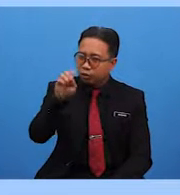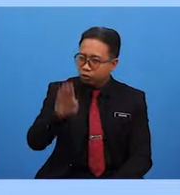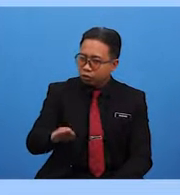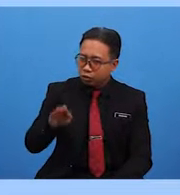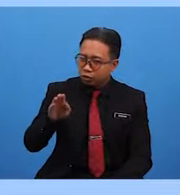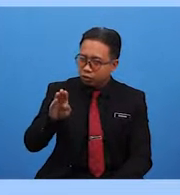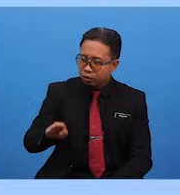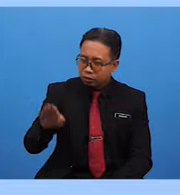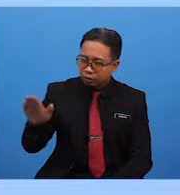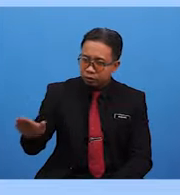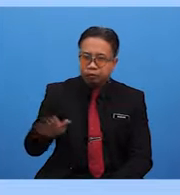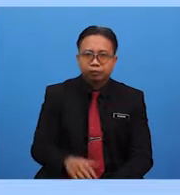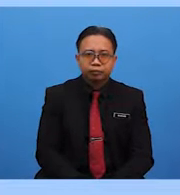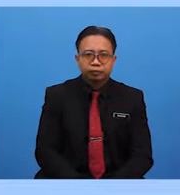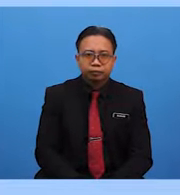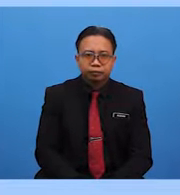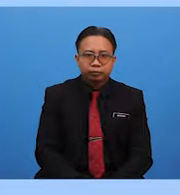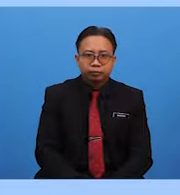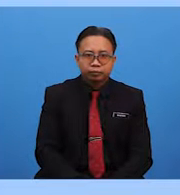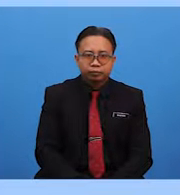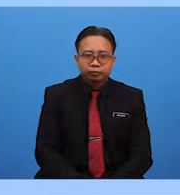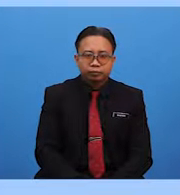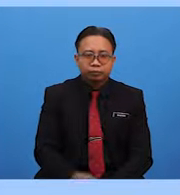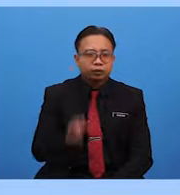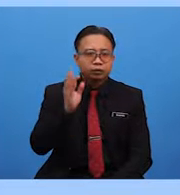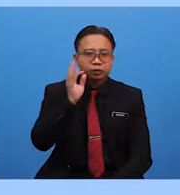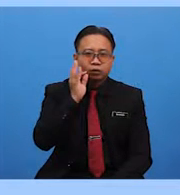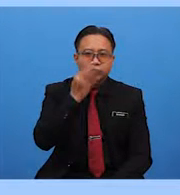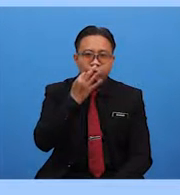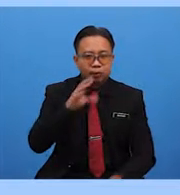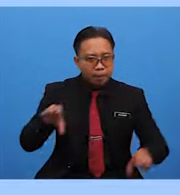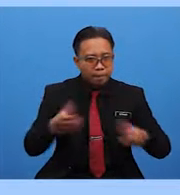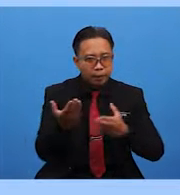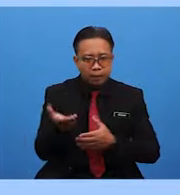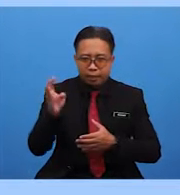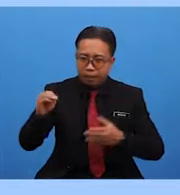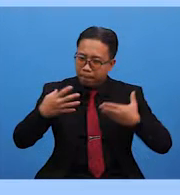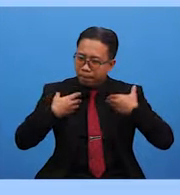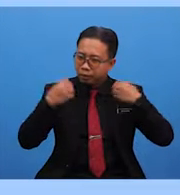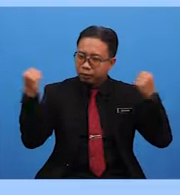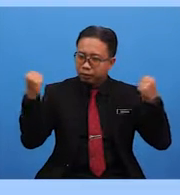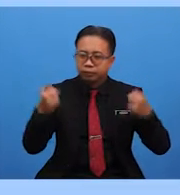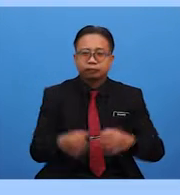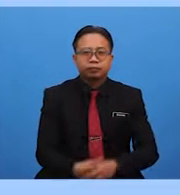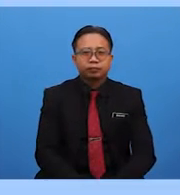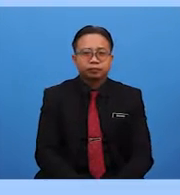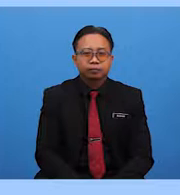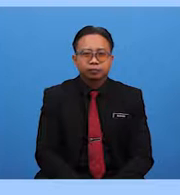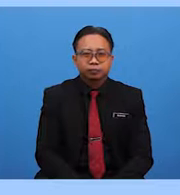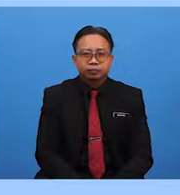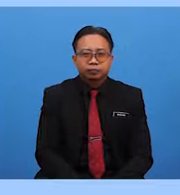children. Other information related to the verb. Fruits make them healthy.